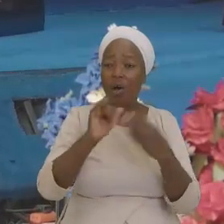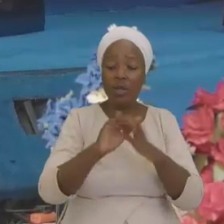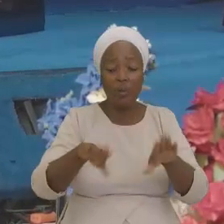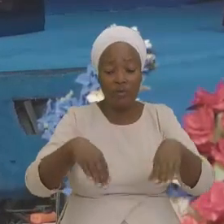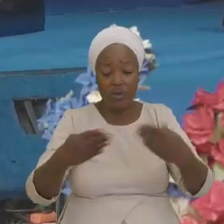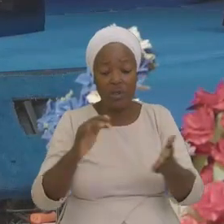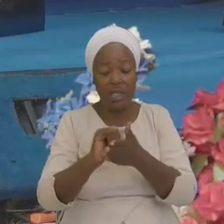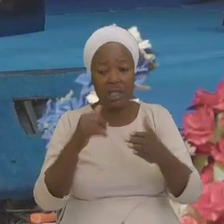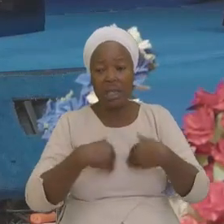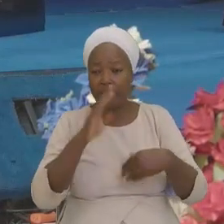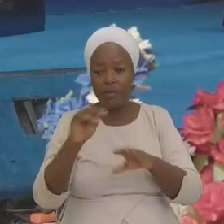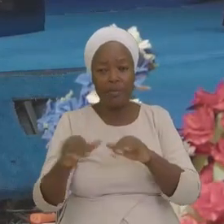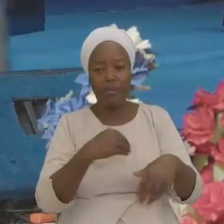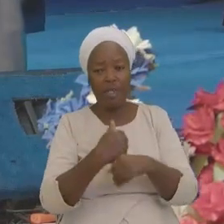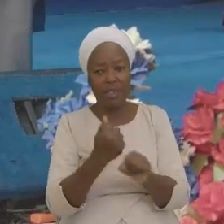been made,